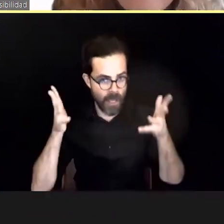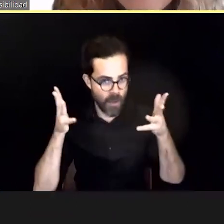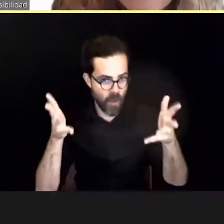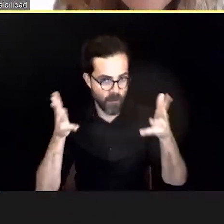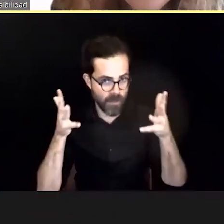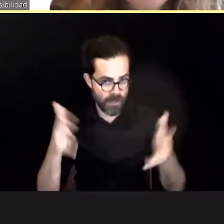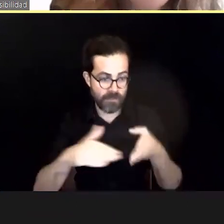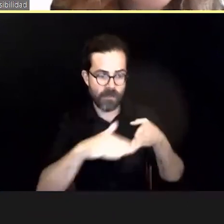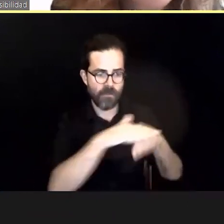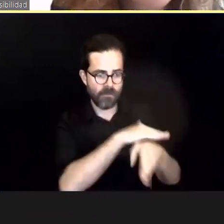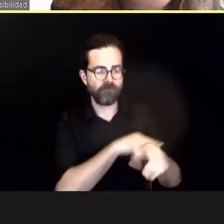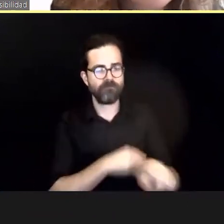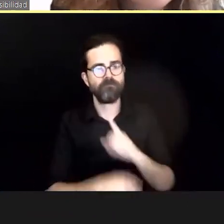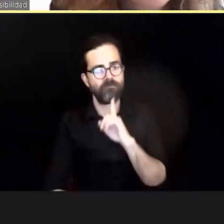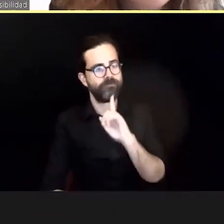applied.